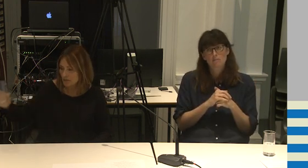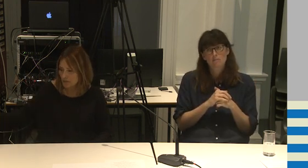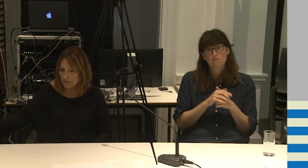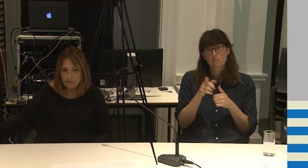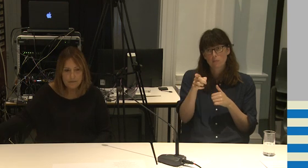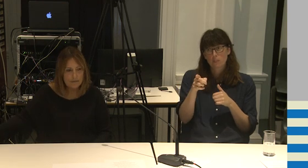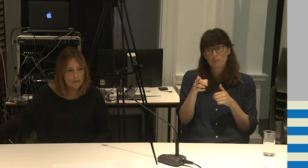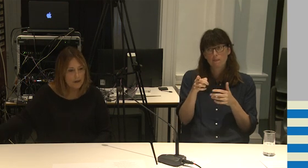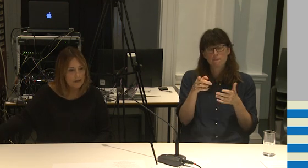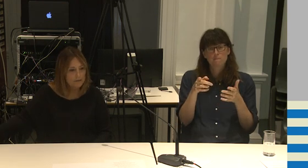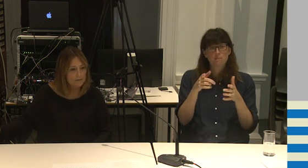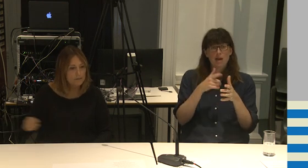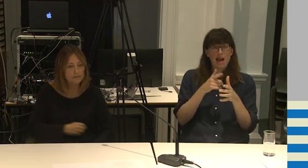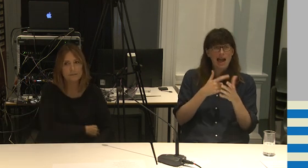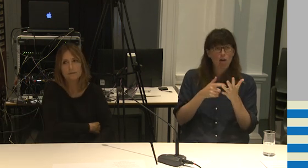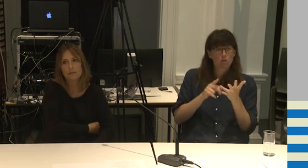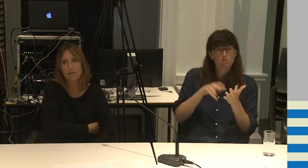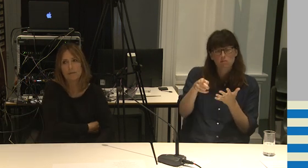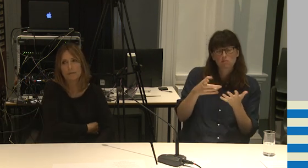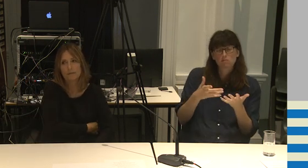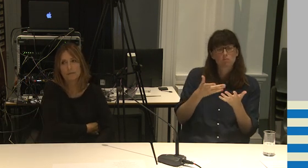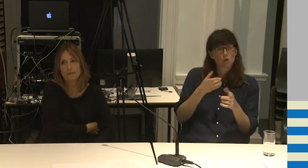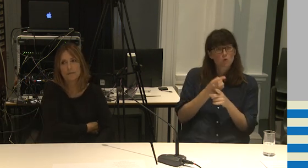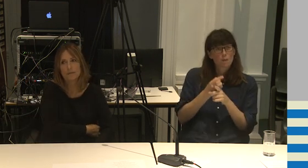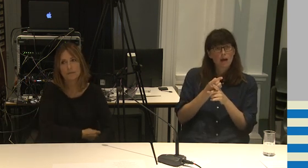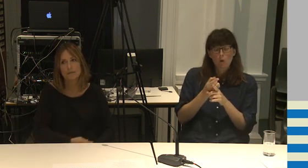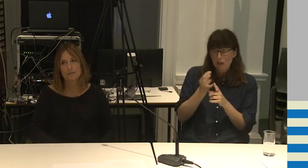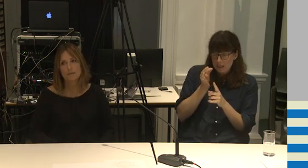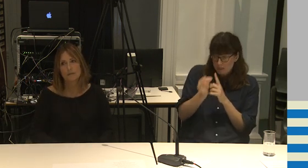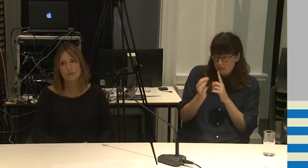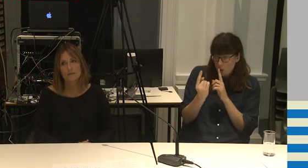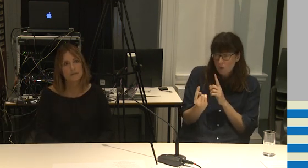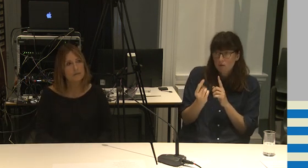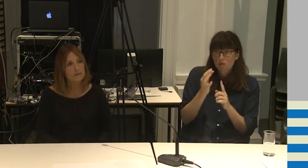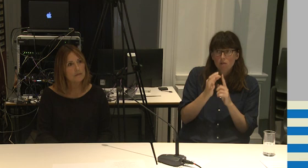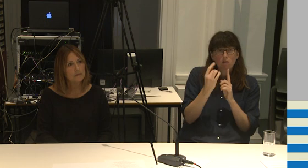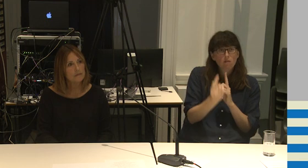mean, I guess as you were, rather than saying there should be a bespoke approach for everything.